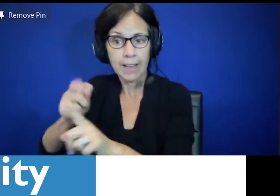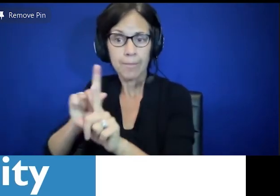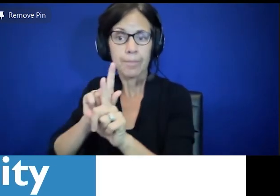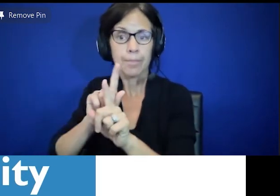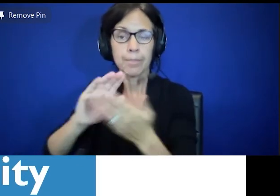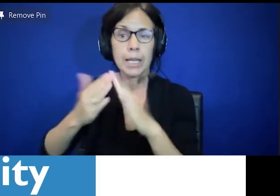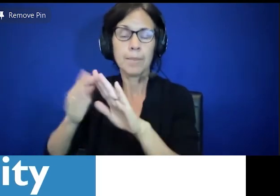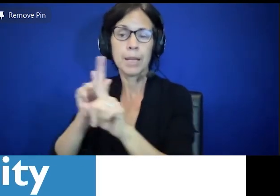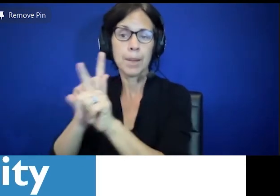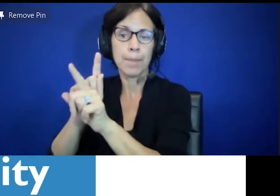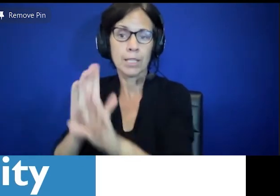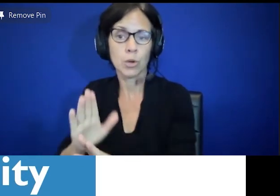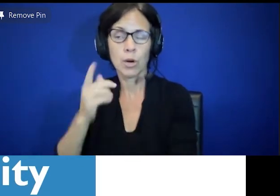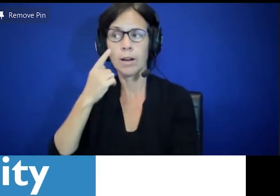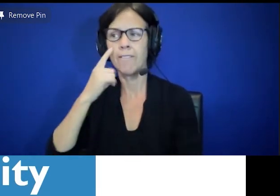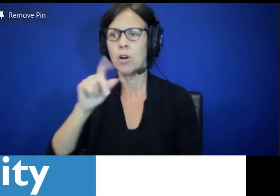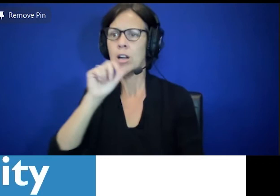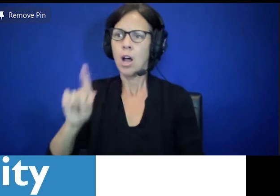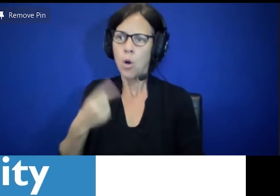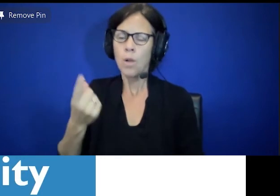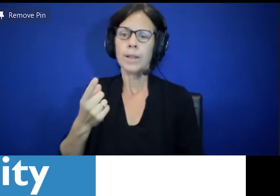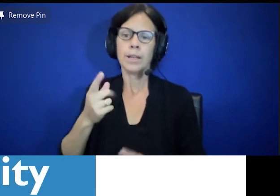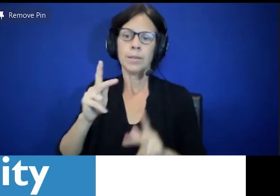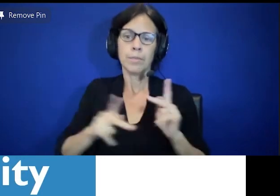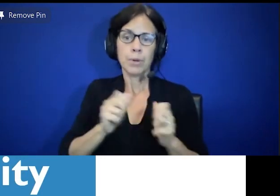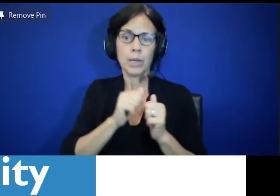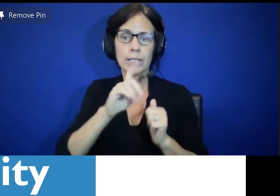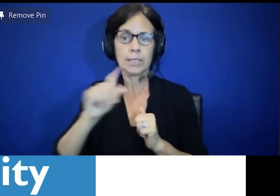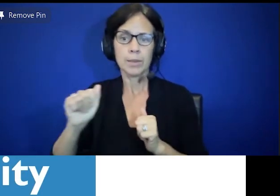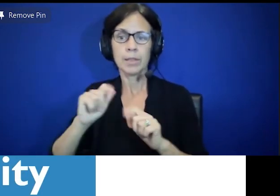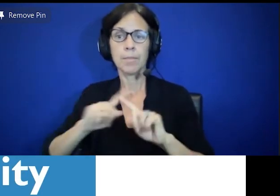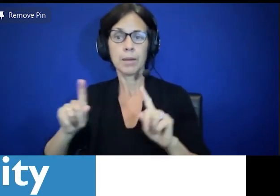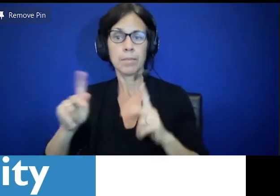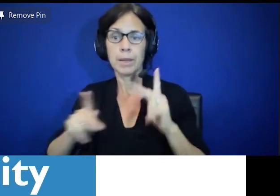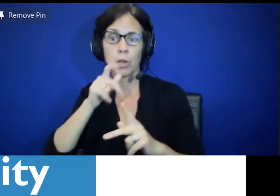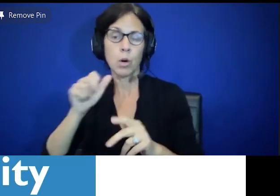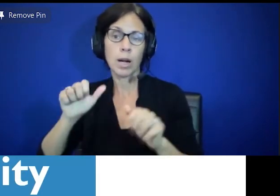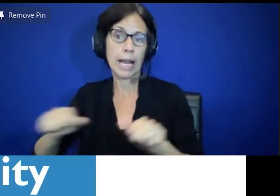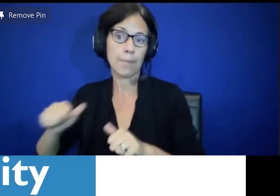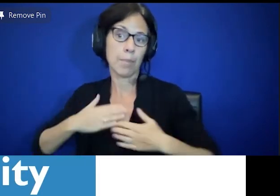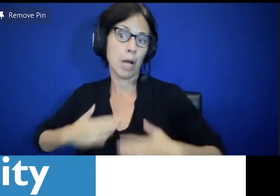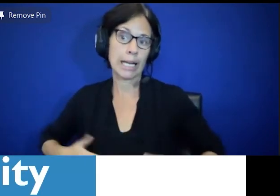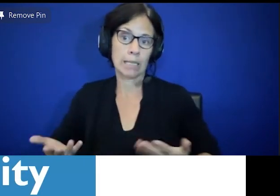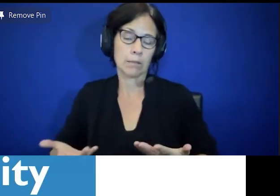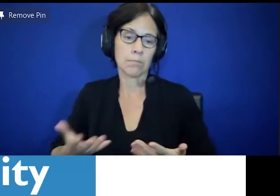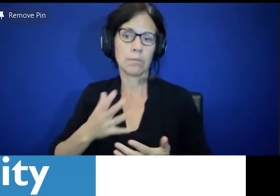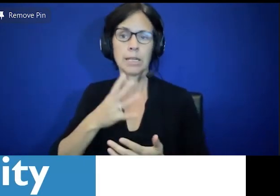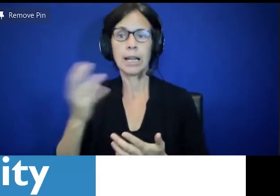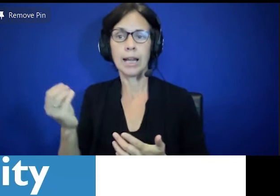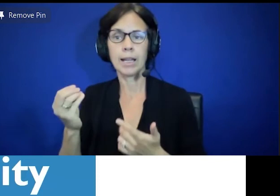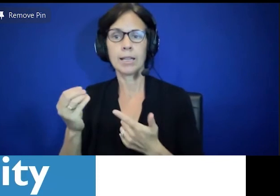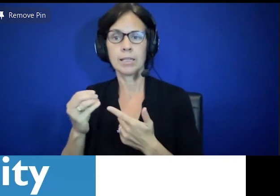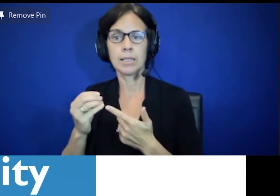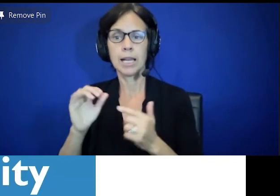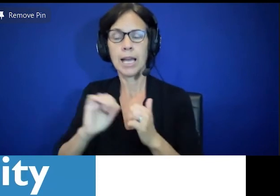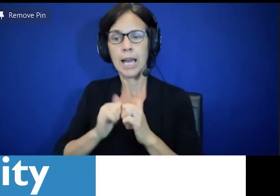for not only people with disabilities, but people that are able-bodied, and